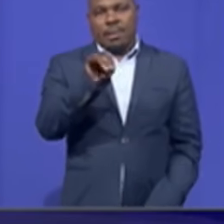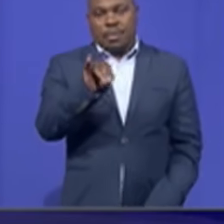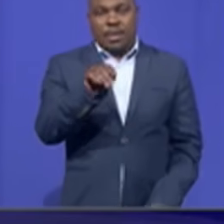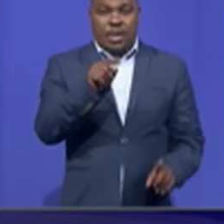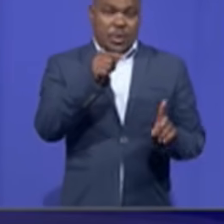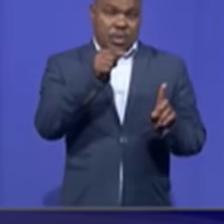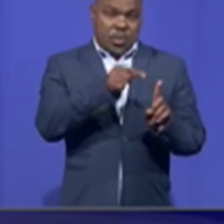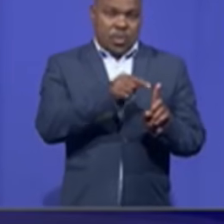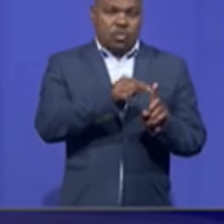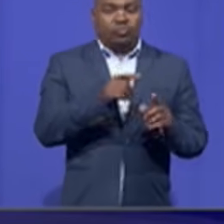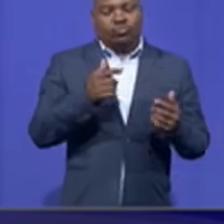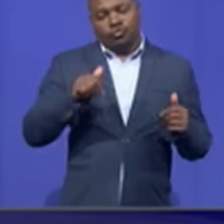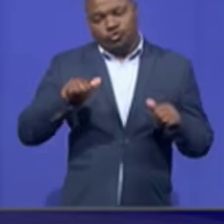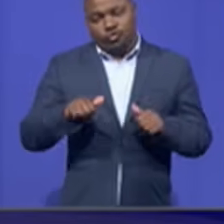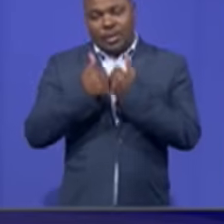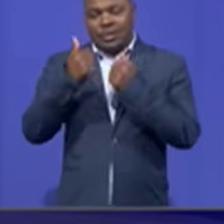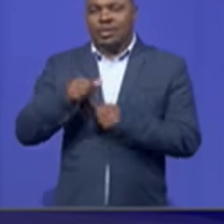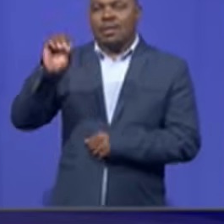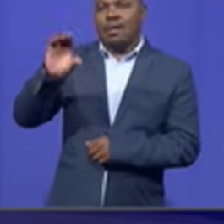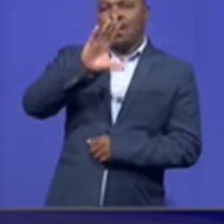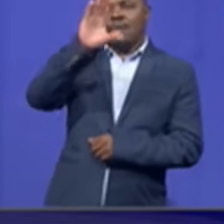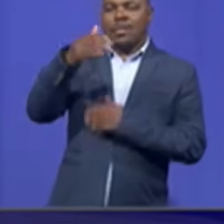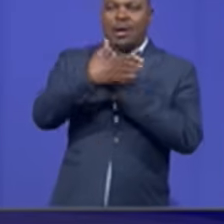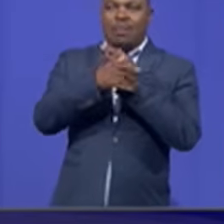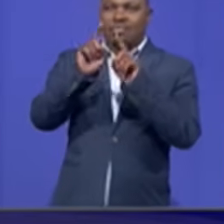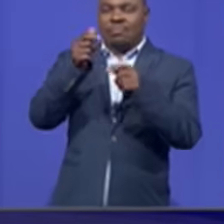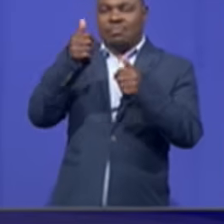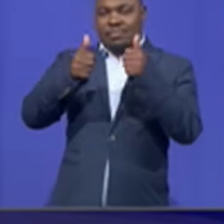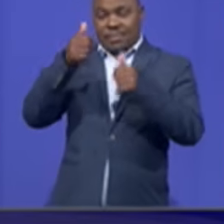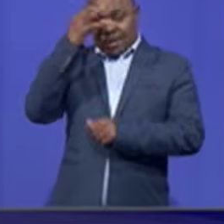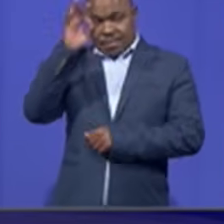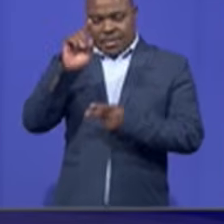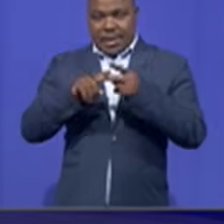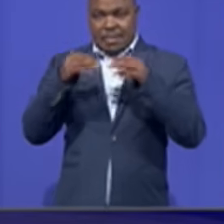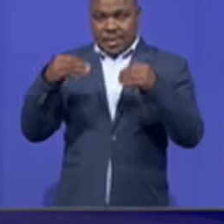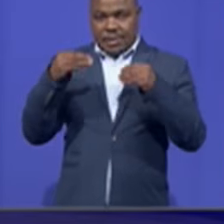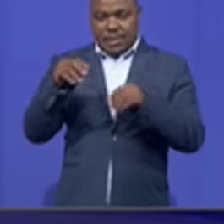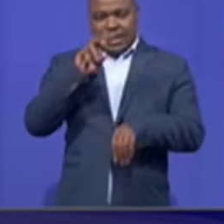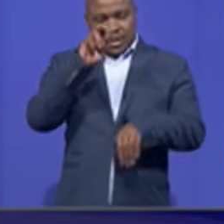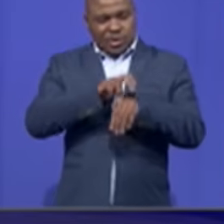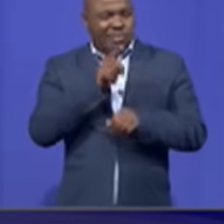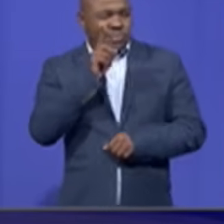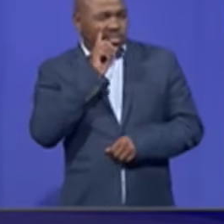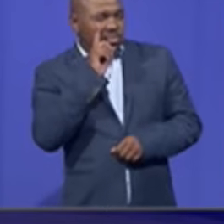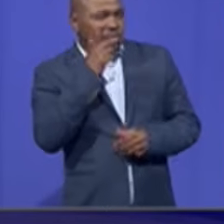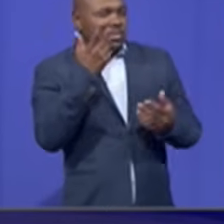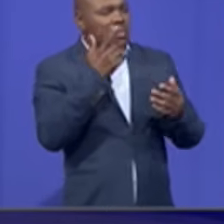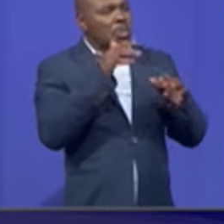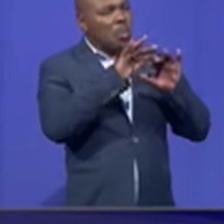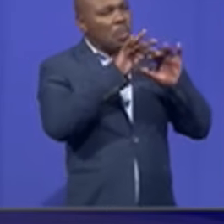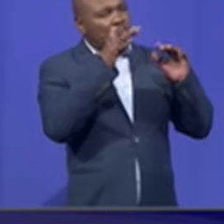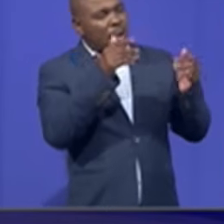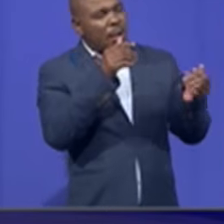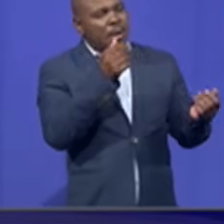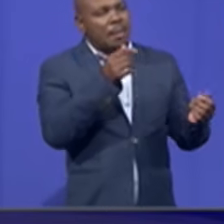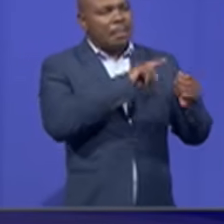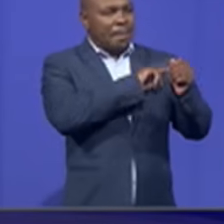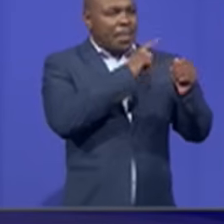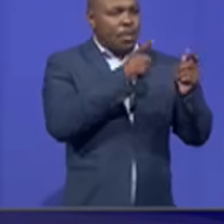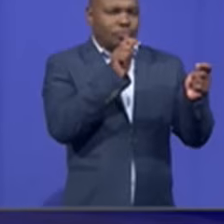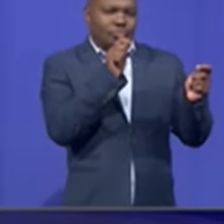Kayode Fayemi o gotlhile dipuso tsa Afrika le dikgwebo go lebelela maatla a lefatshe le seemo sa dipolotiki se se fetogang go